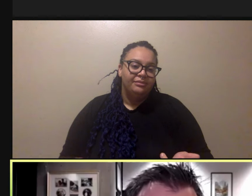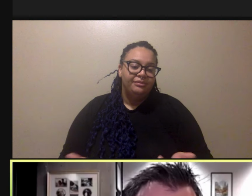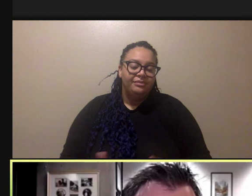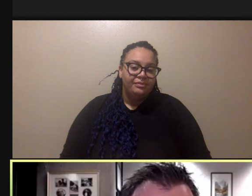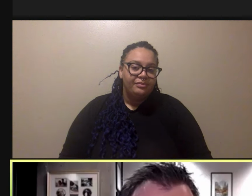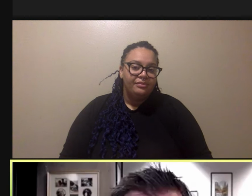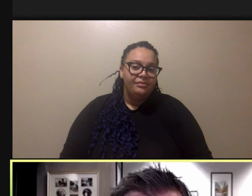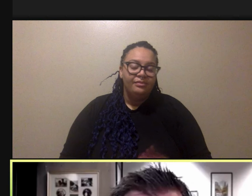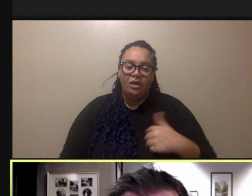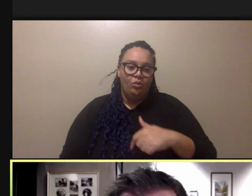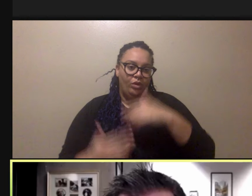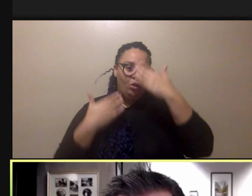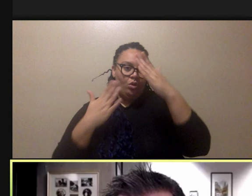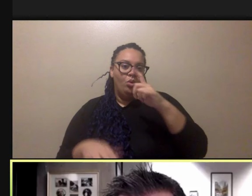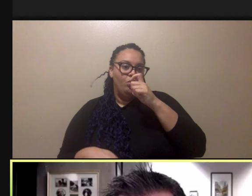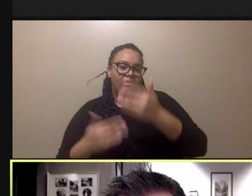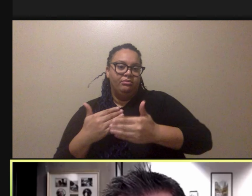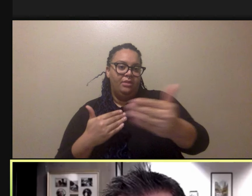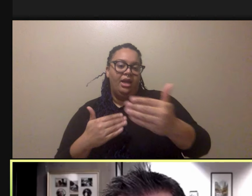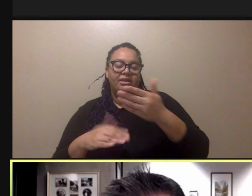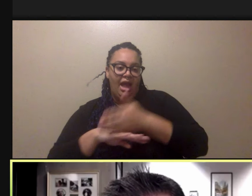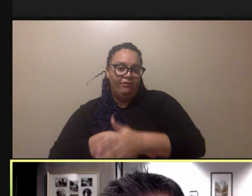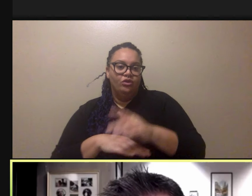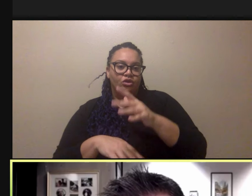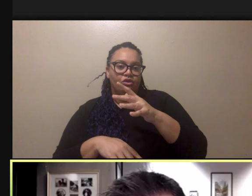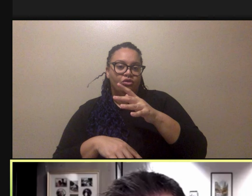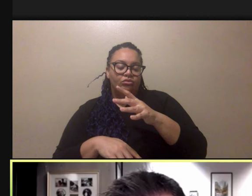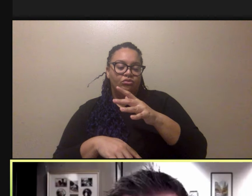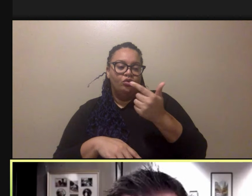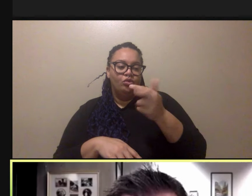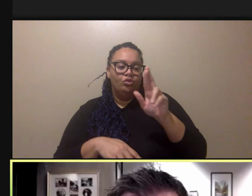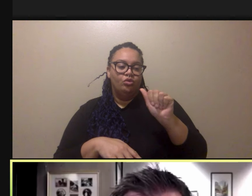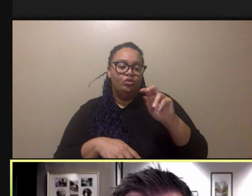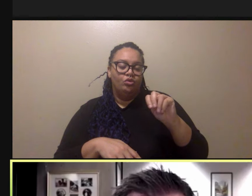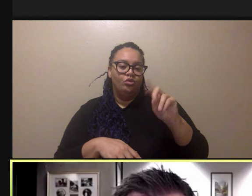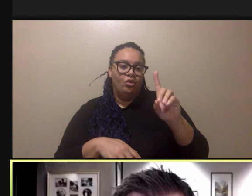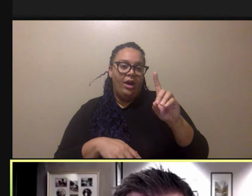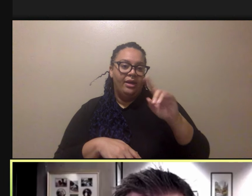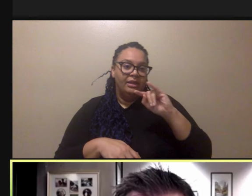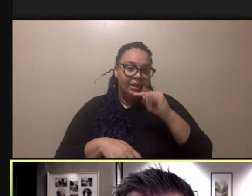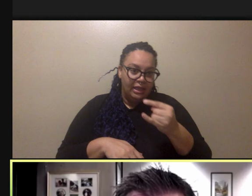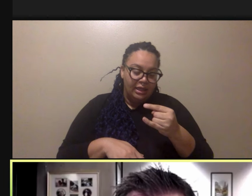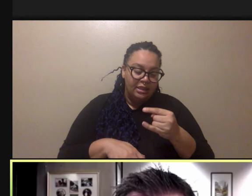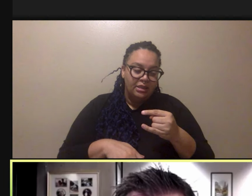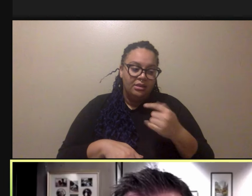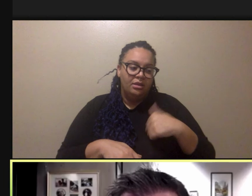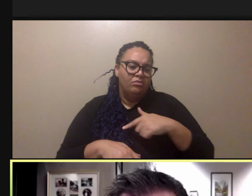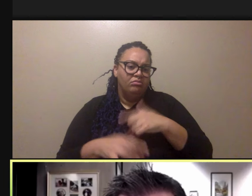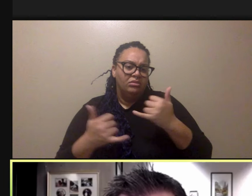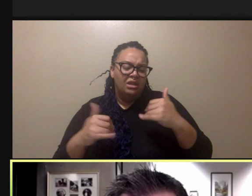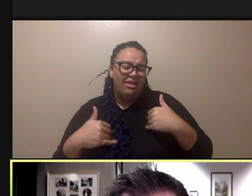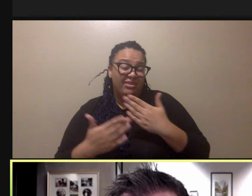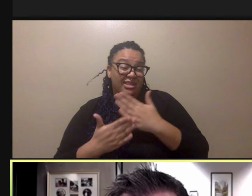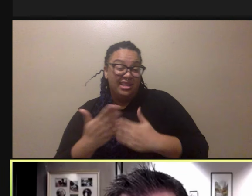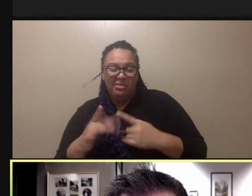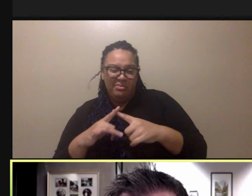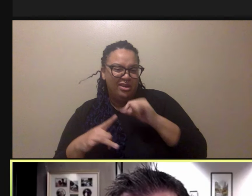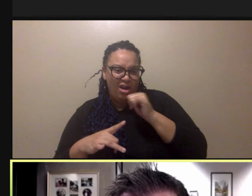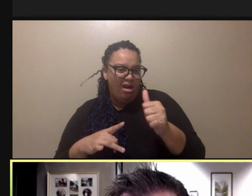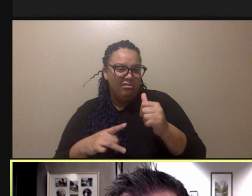whoever after his grandchildren. The last records we have is of his grandson, who was still a landowner in Maryland,